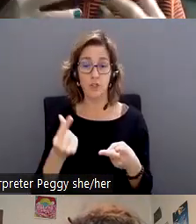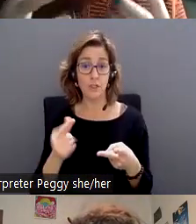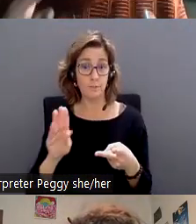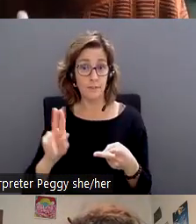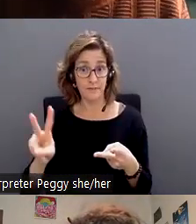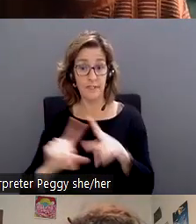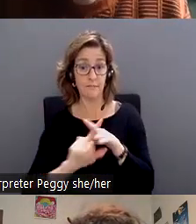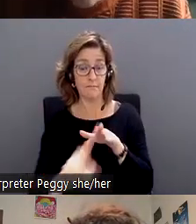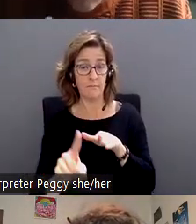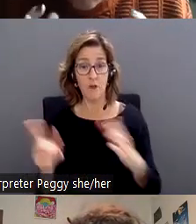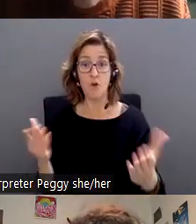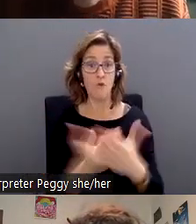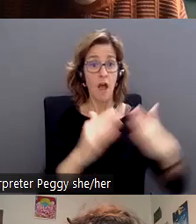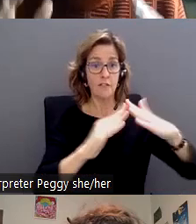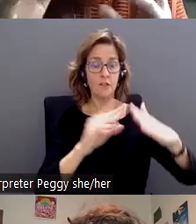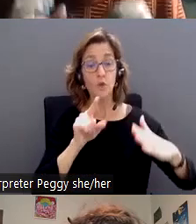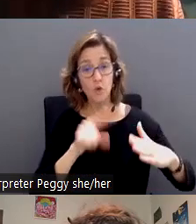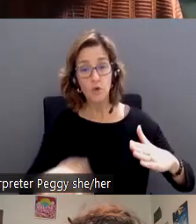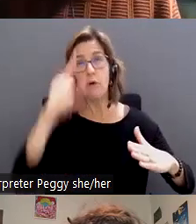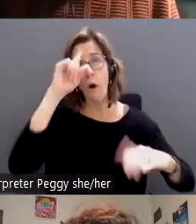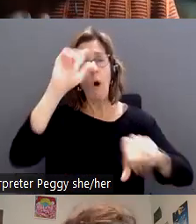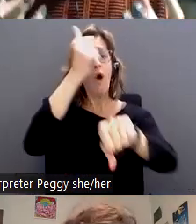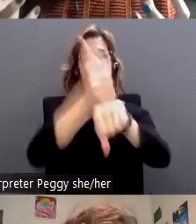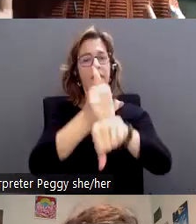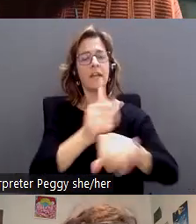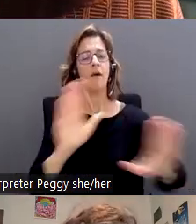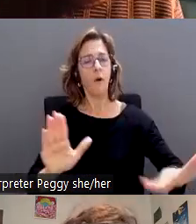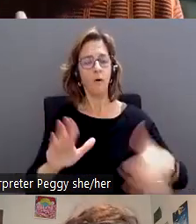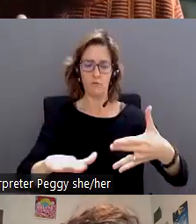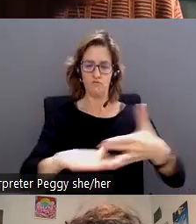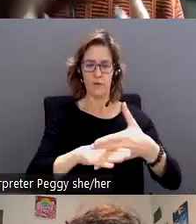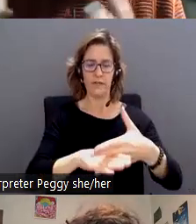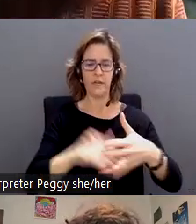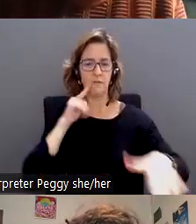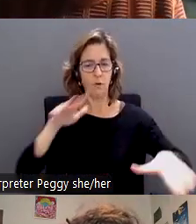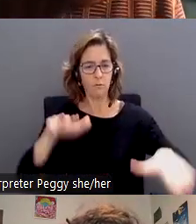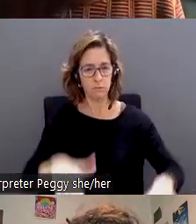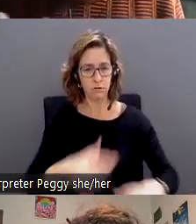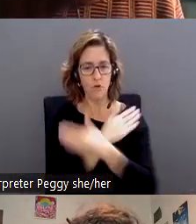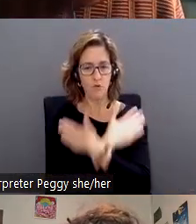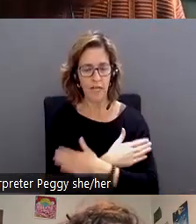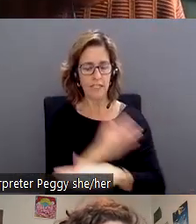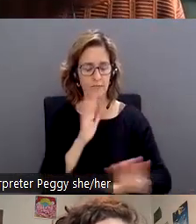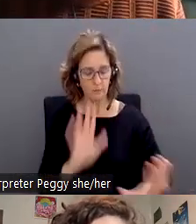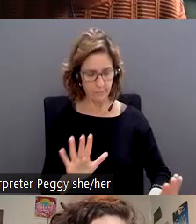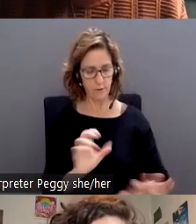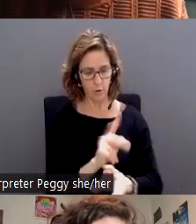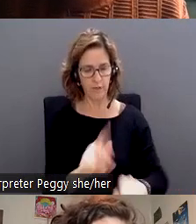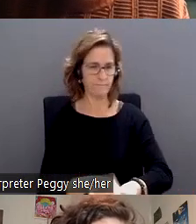It's a chance to rest, to gather oneself, and to move on. But